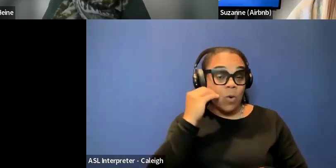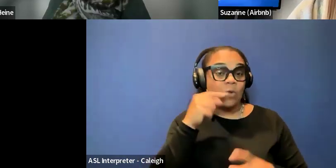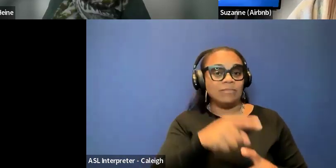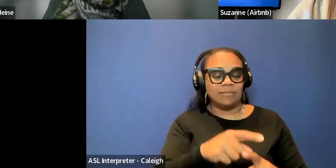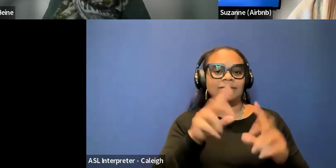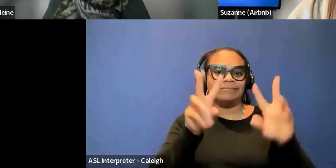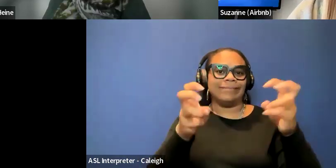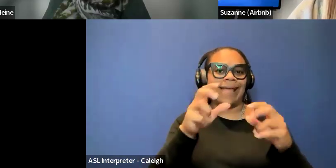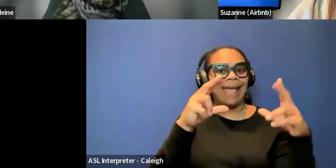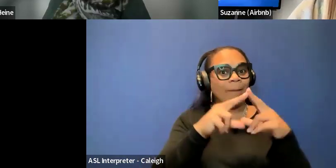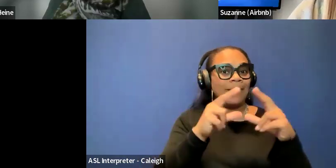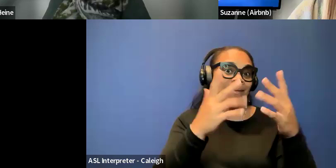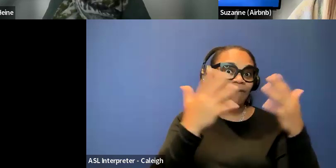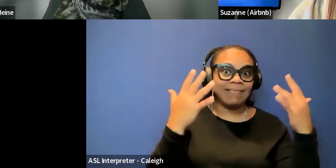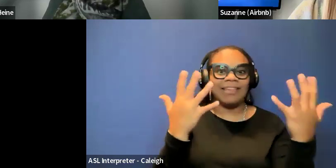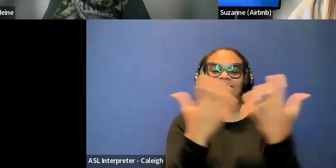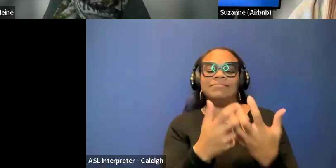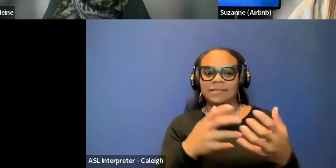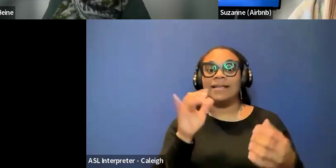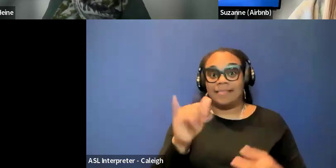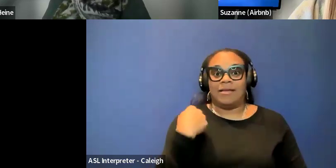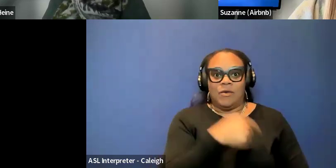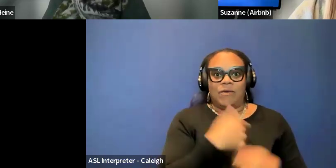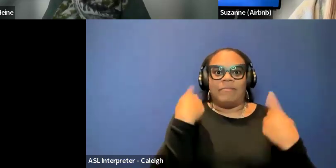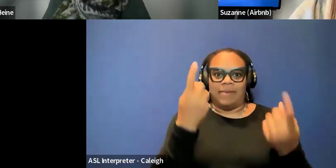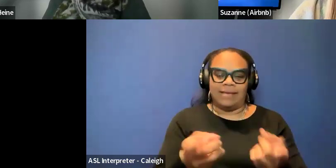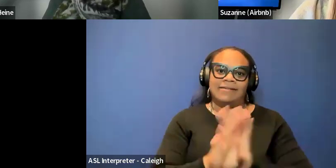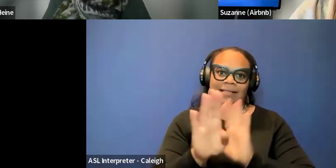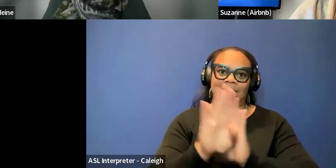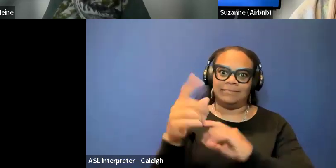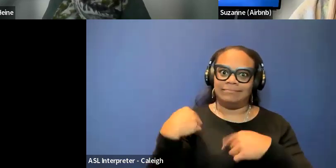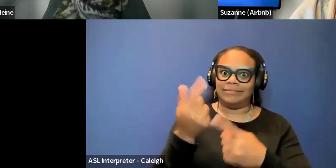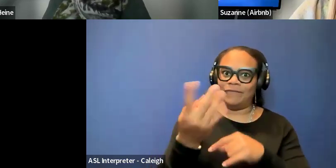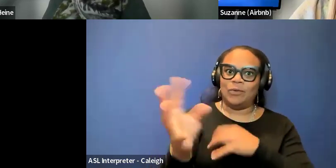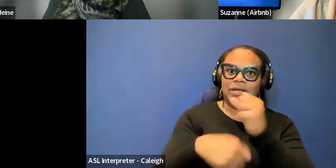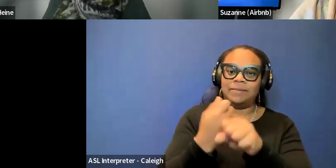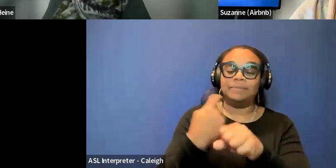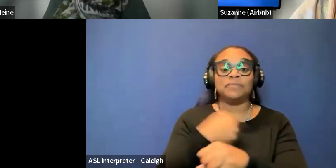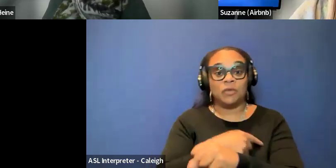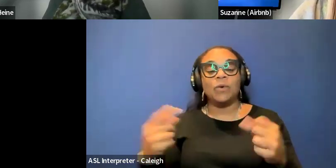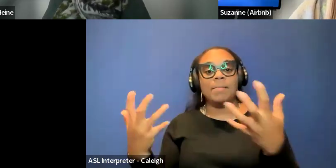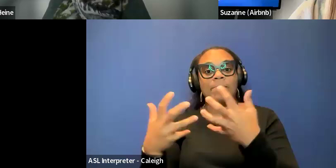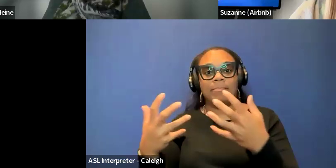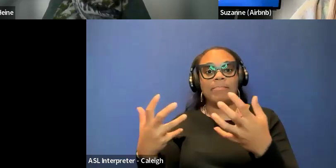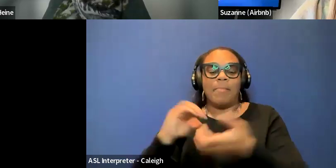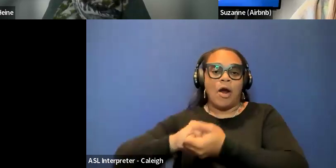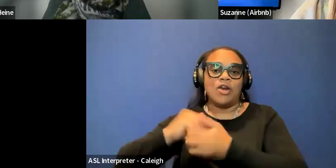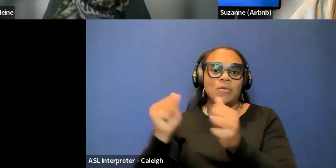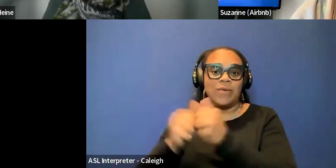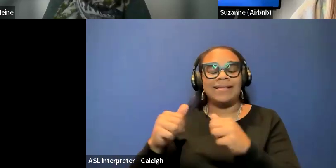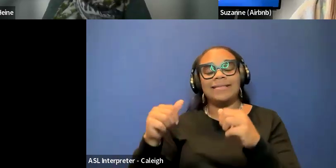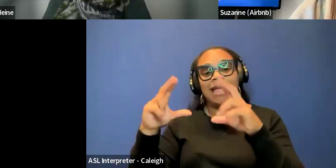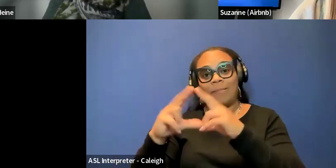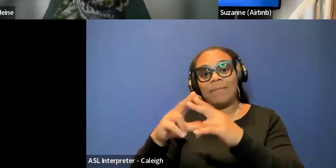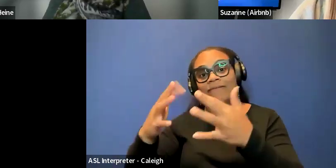friendly. And this is something, again, we've been working on over the past few years. And we've actually partnered with Airbnb friendly apartment buildings across the